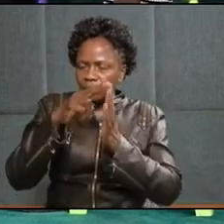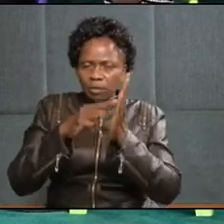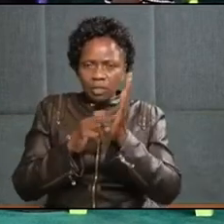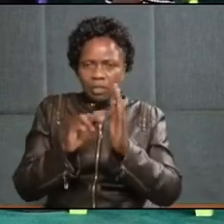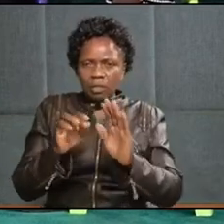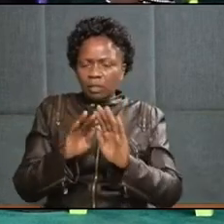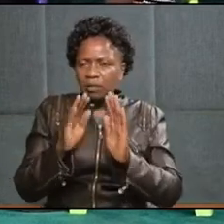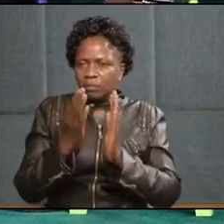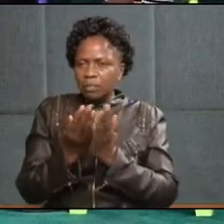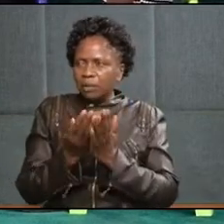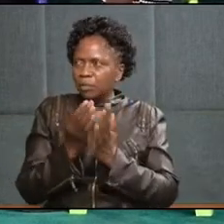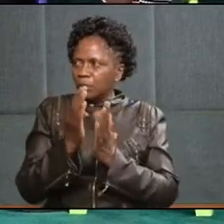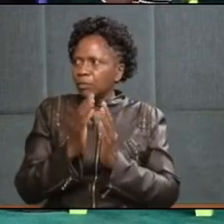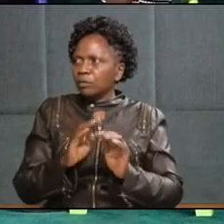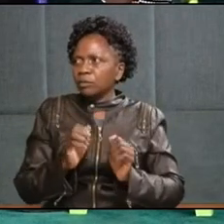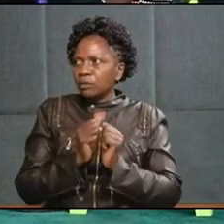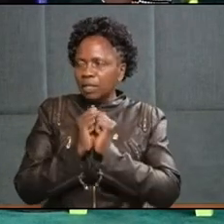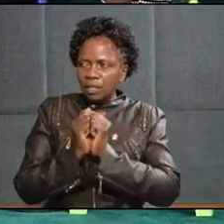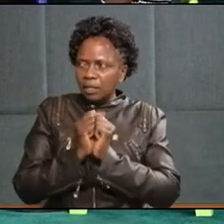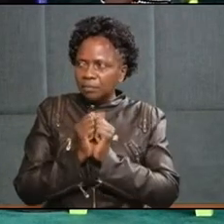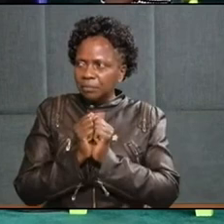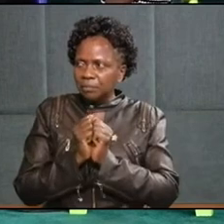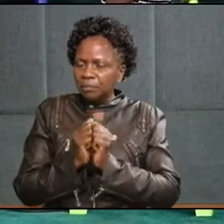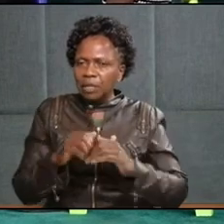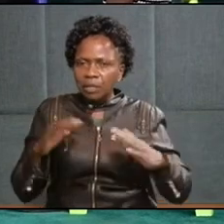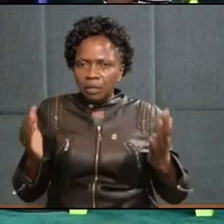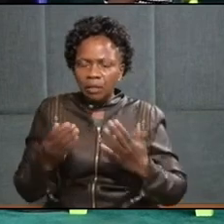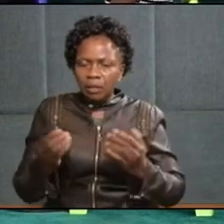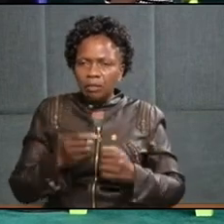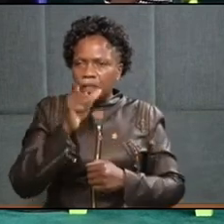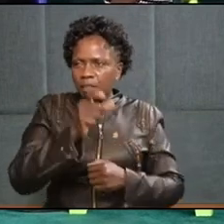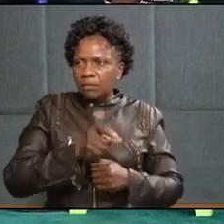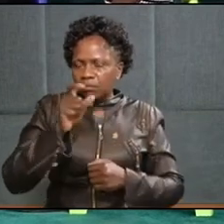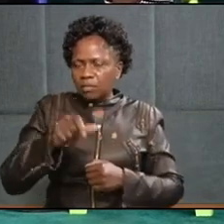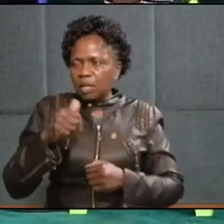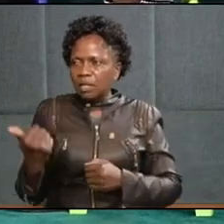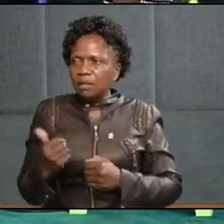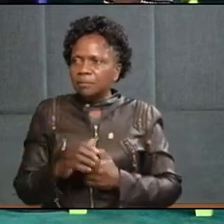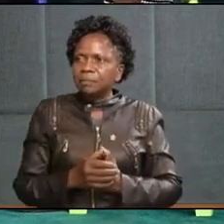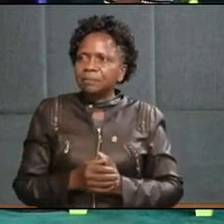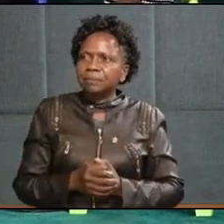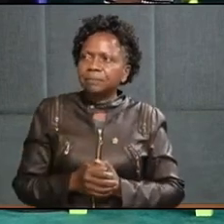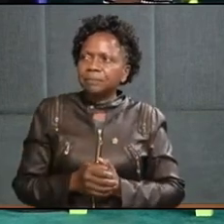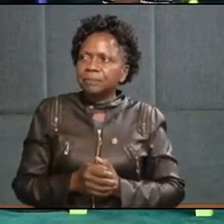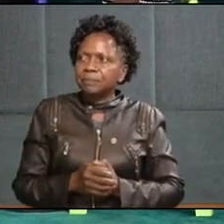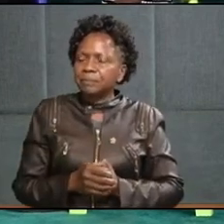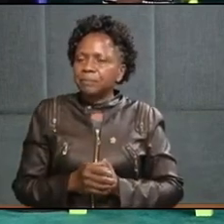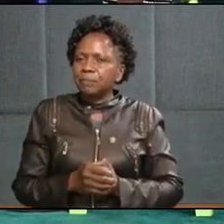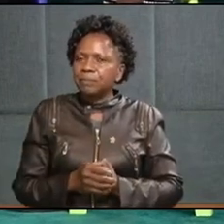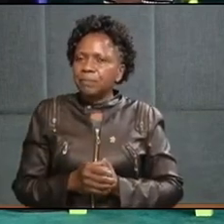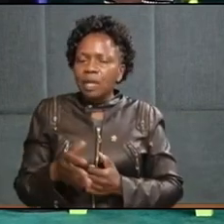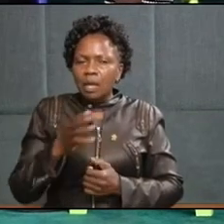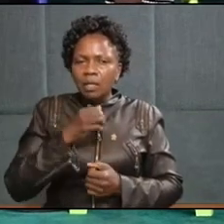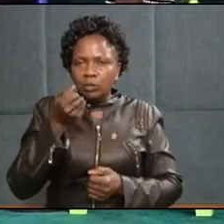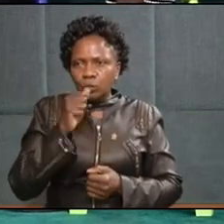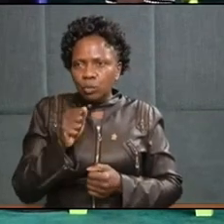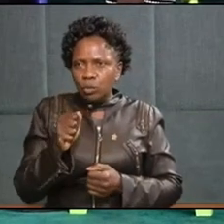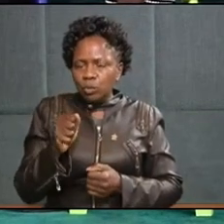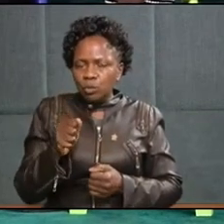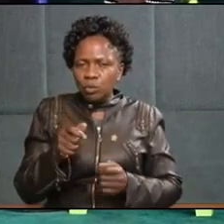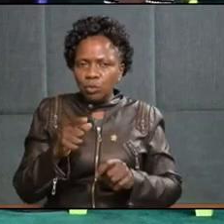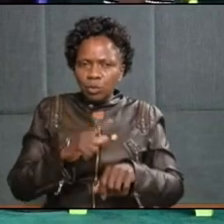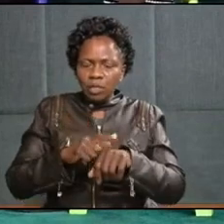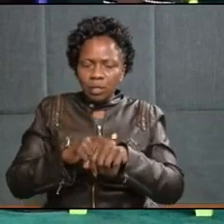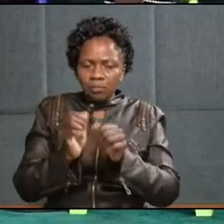together. Very well. And you, Lucinda? And encouraging one another. Yes, encouraging one another. And so, when